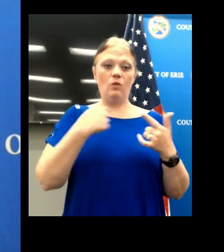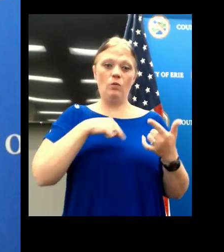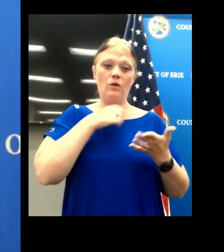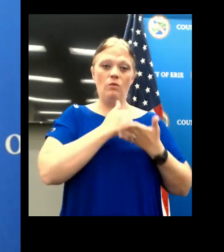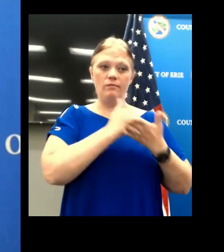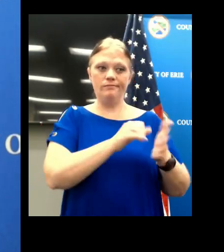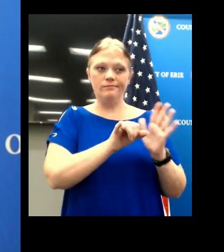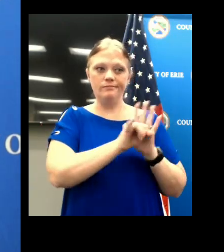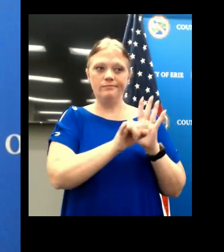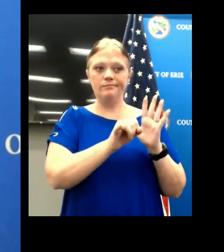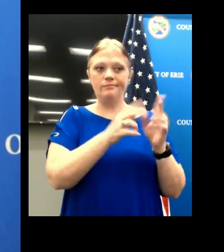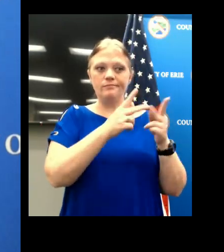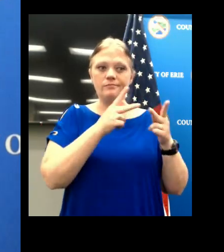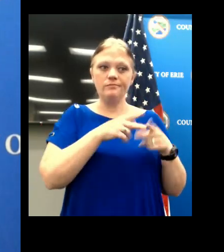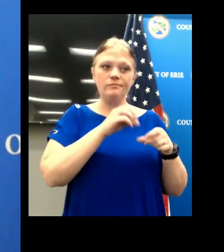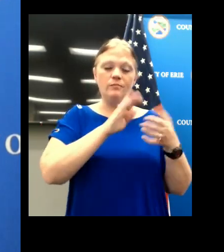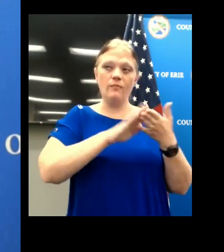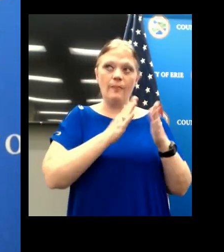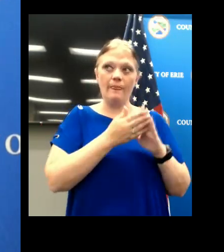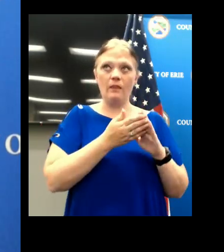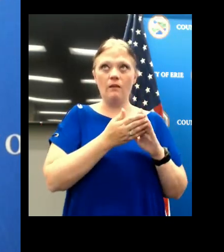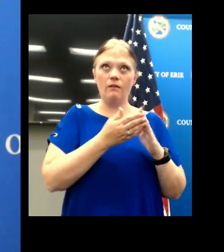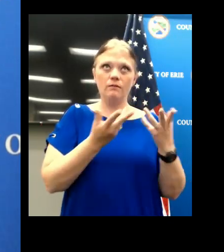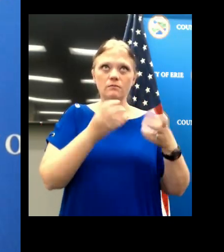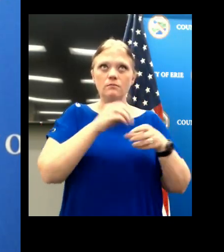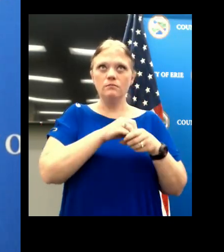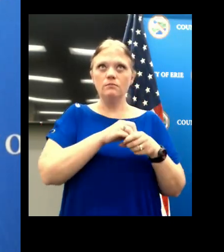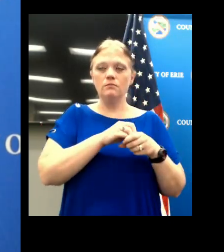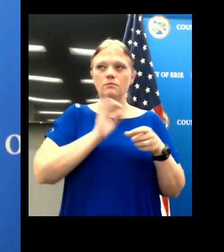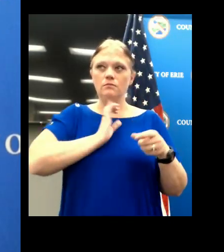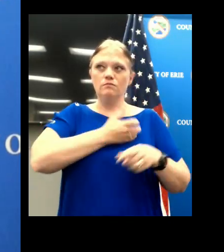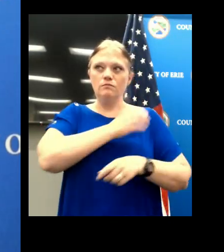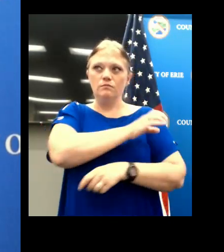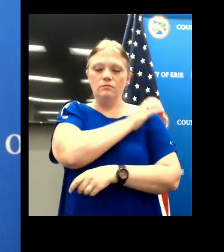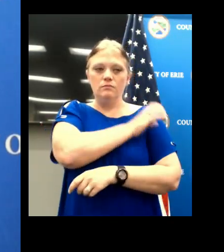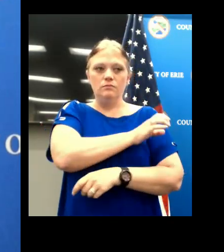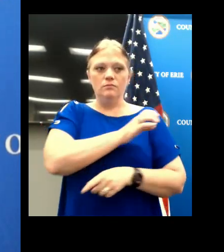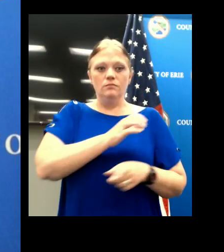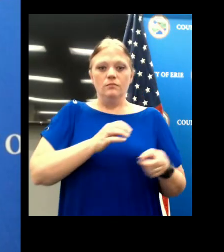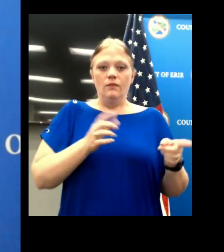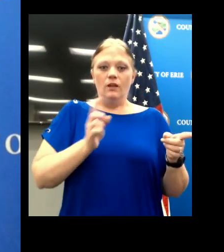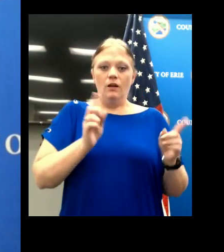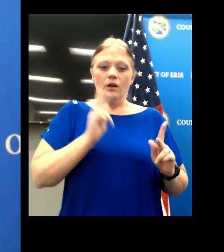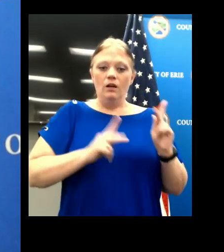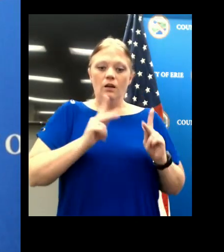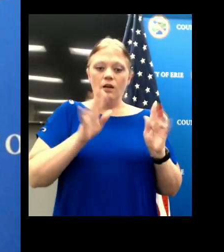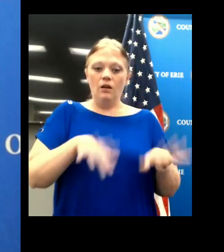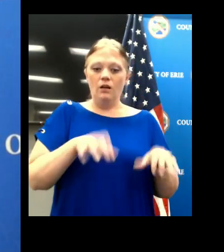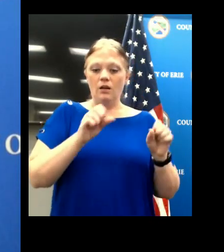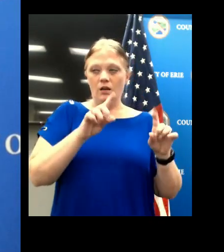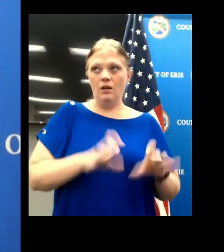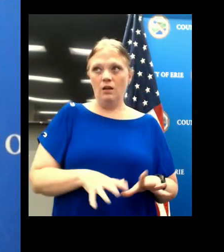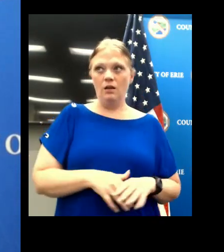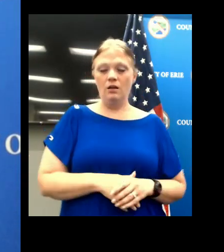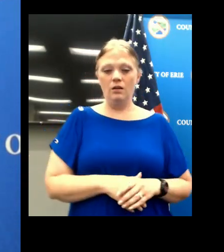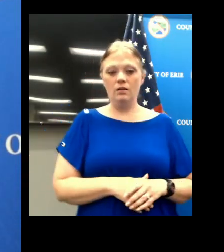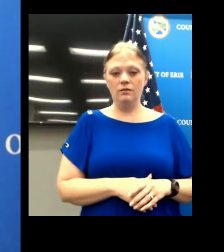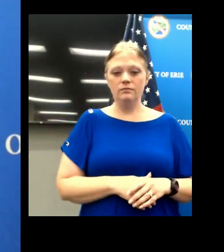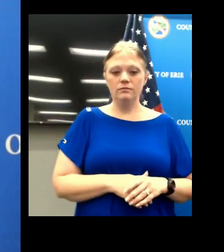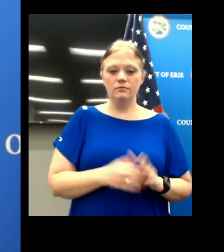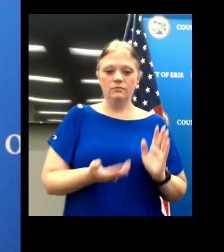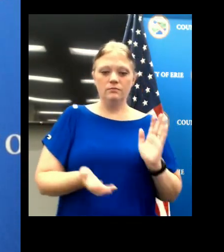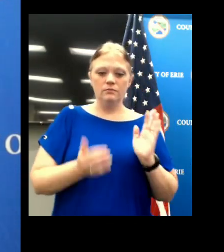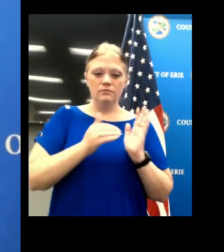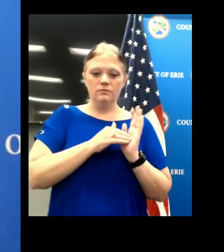identify places in the community, including one of our clinics, where people get tested. So again,